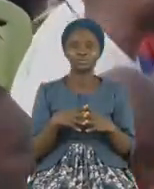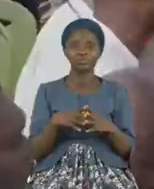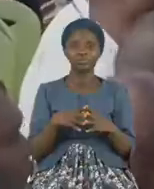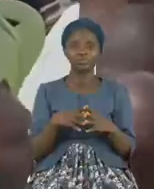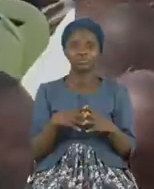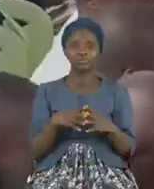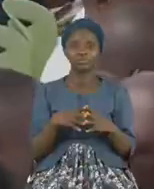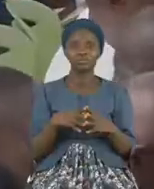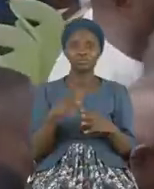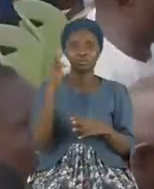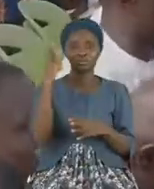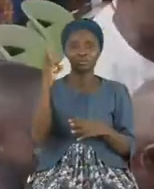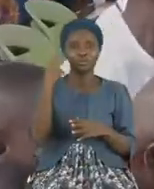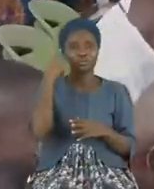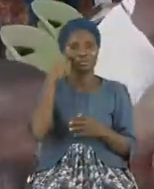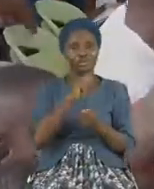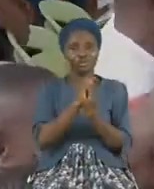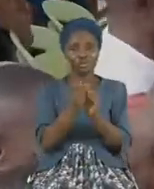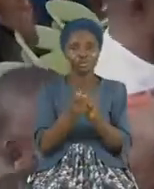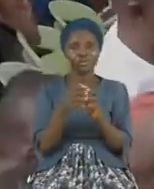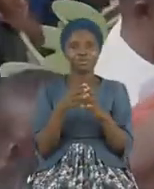Preach for transformation.